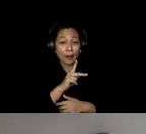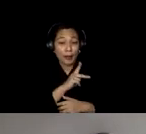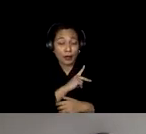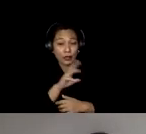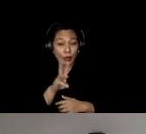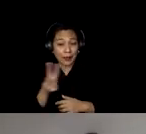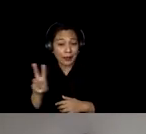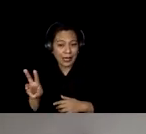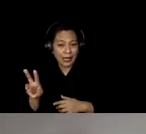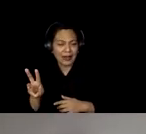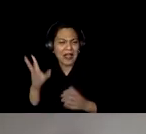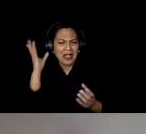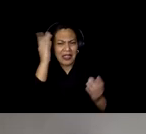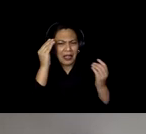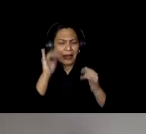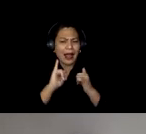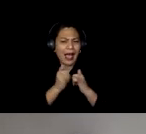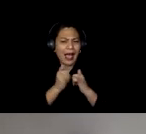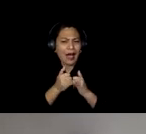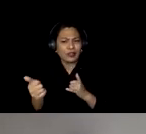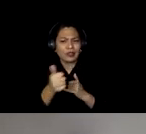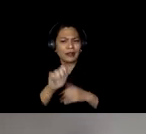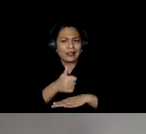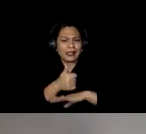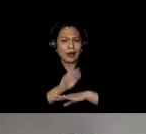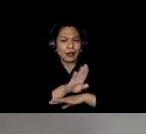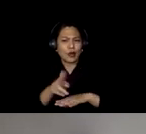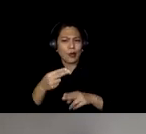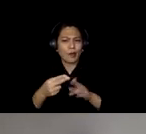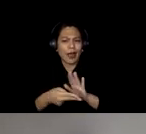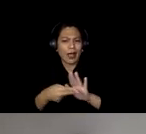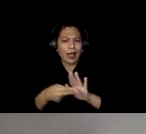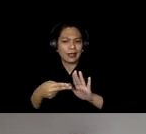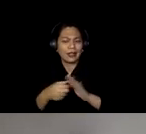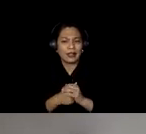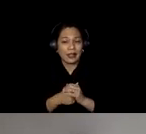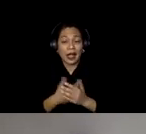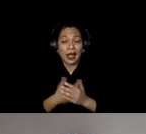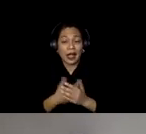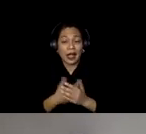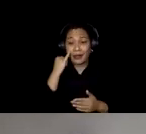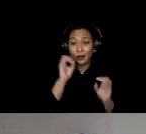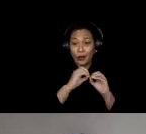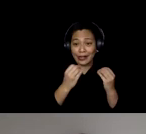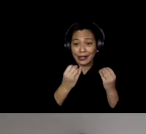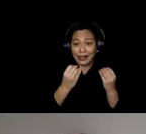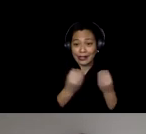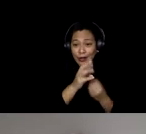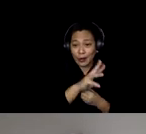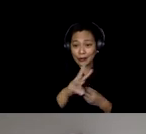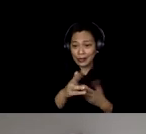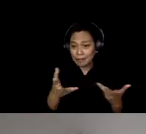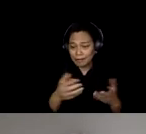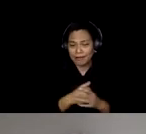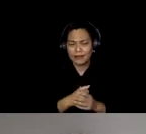about how you're branding yourself, even if it's an organization or organizational website. Like what kind of